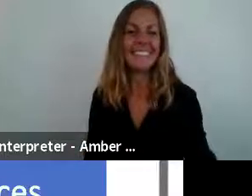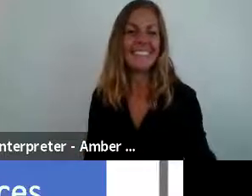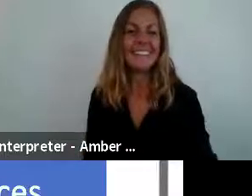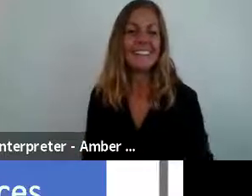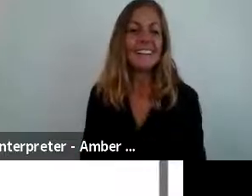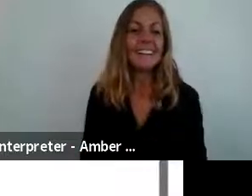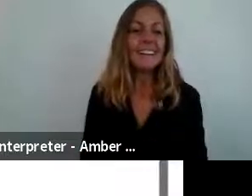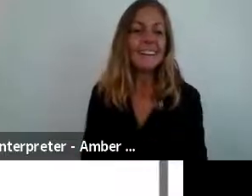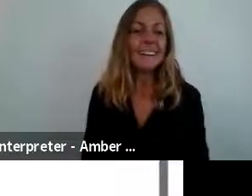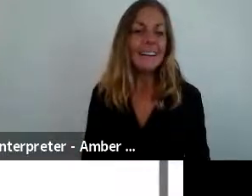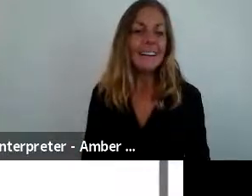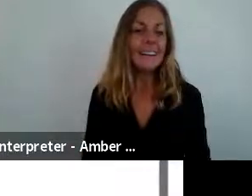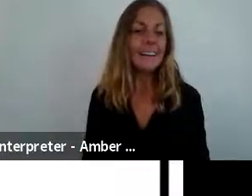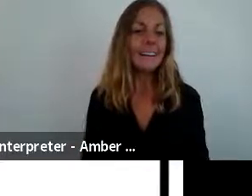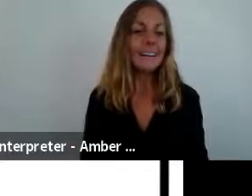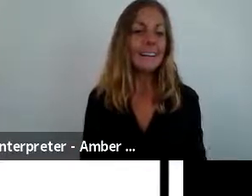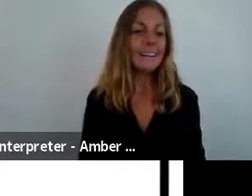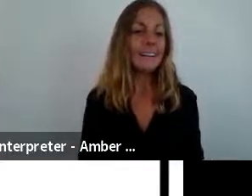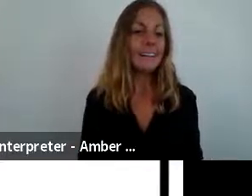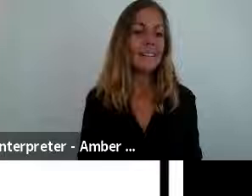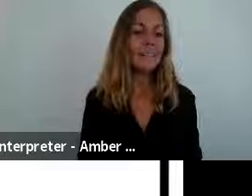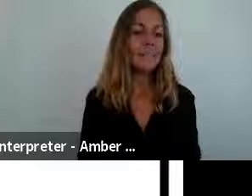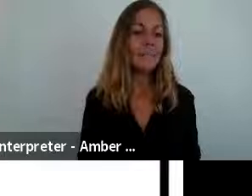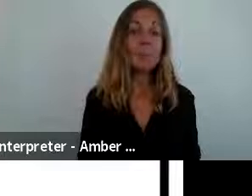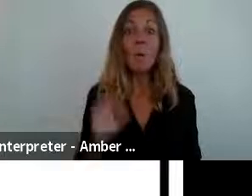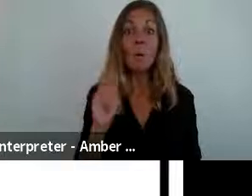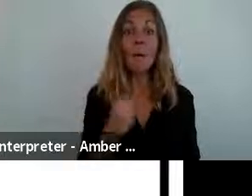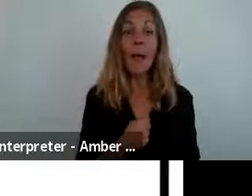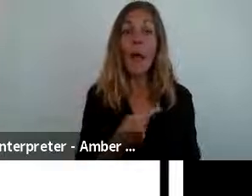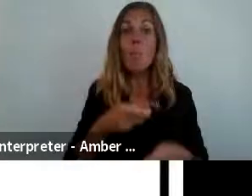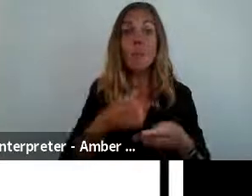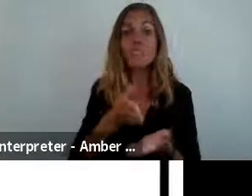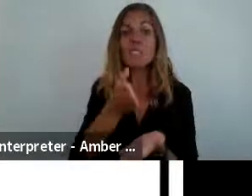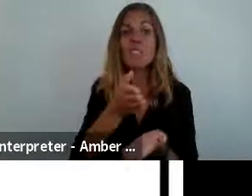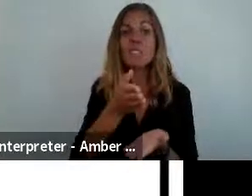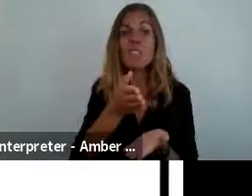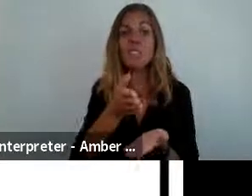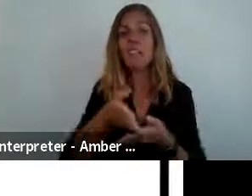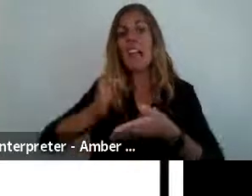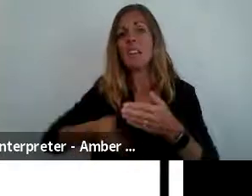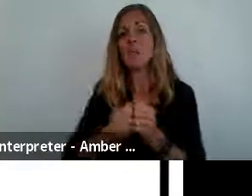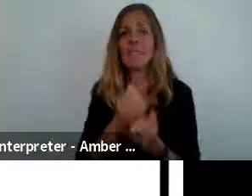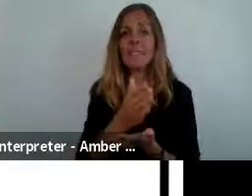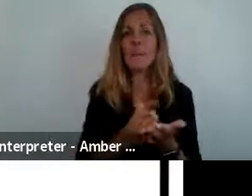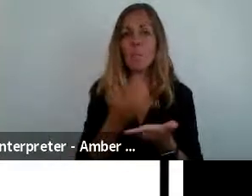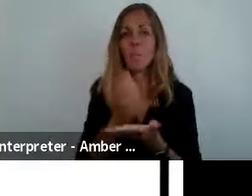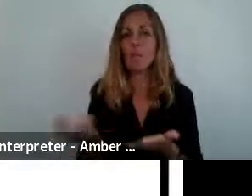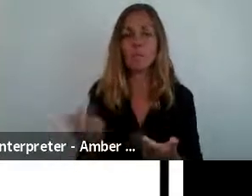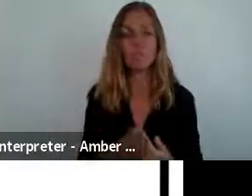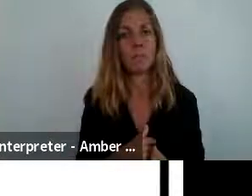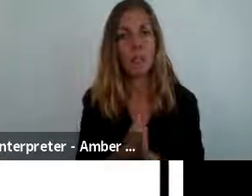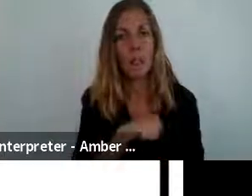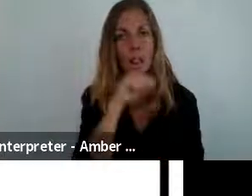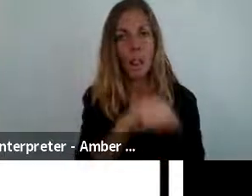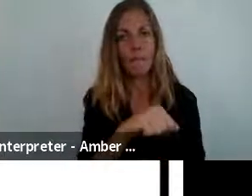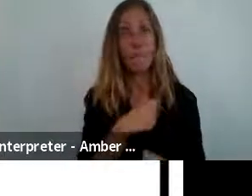Whoops. So I'm going to end with some resources. So I love to make lists. I